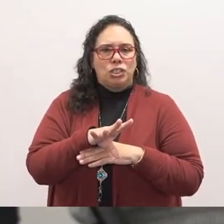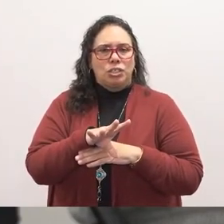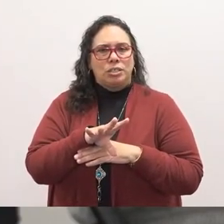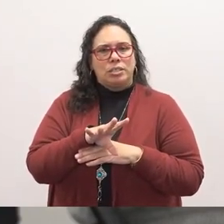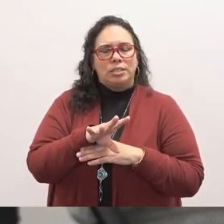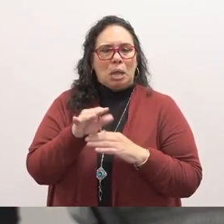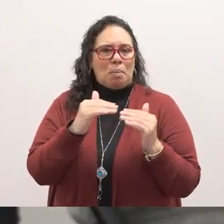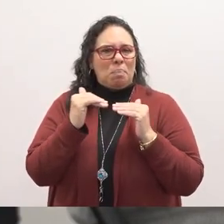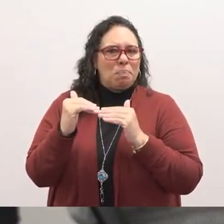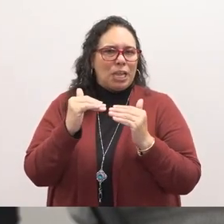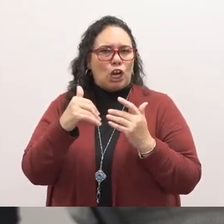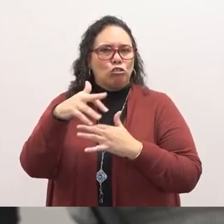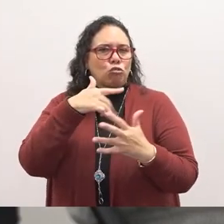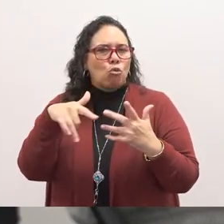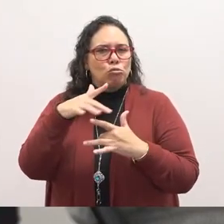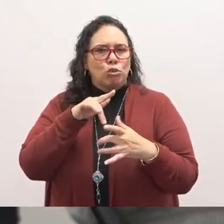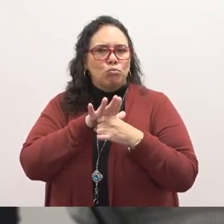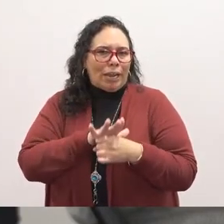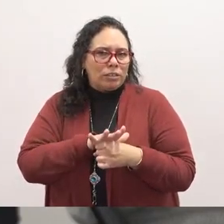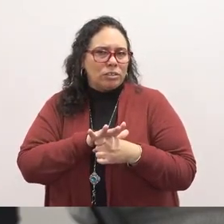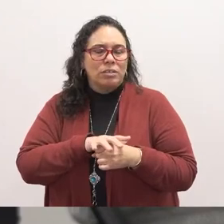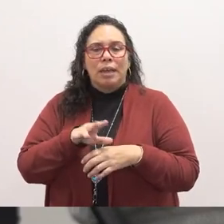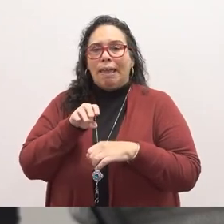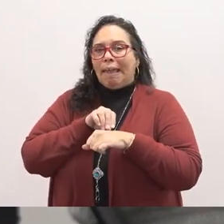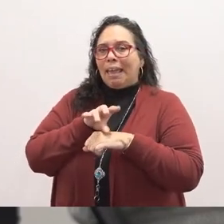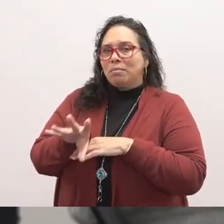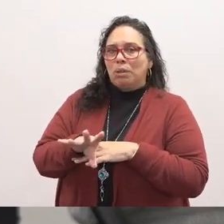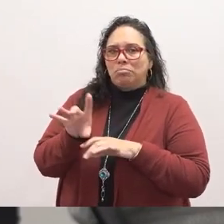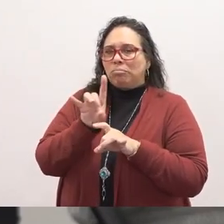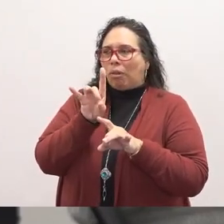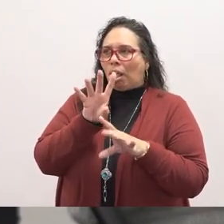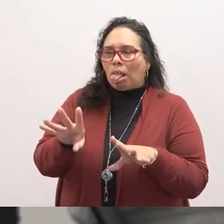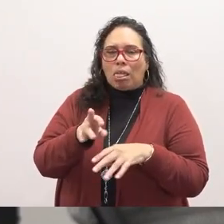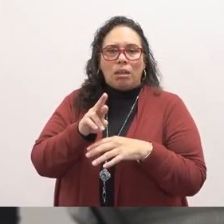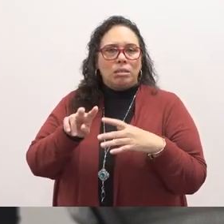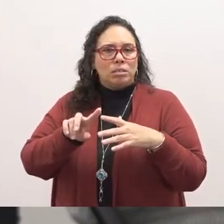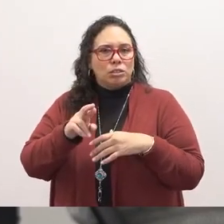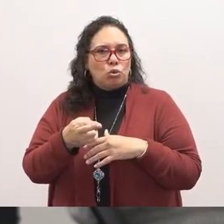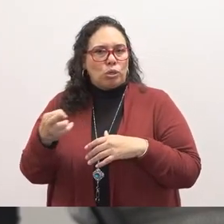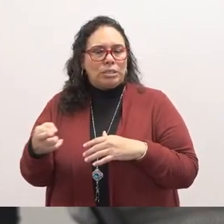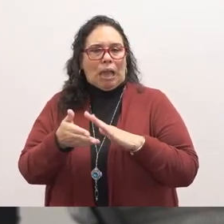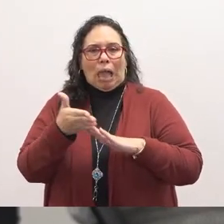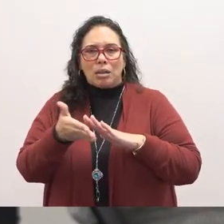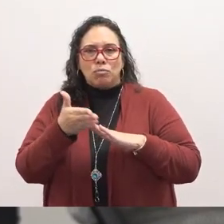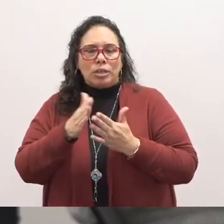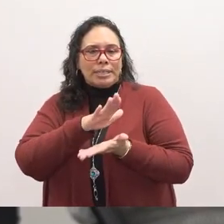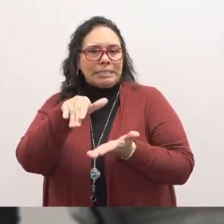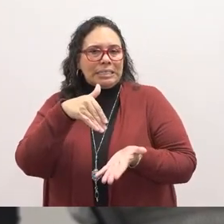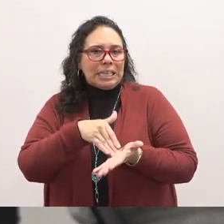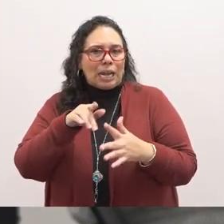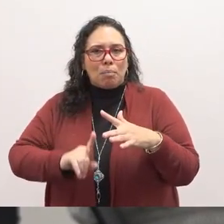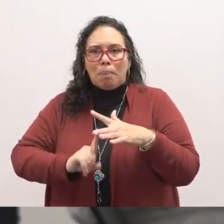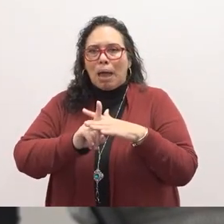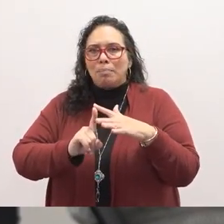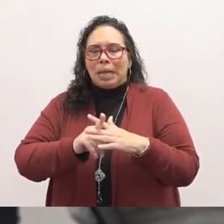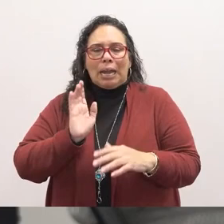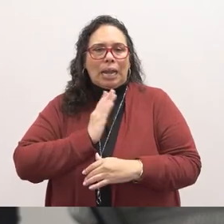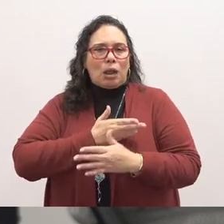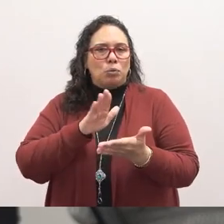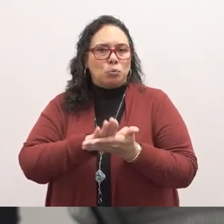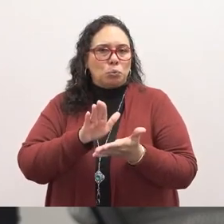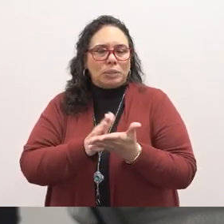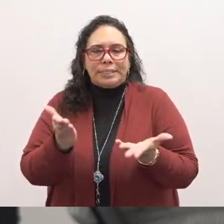social pressures. Then they're influenced by insidious sources, like those who are operating these centers popping up on our campuses here in